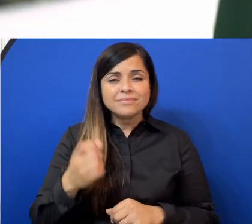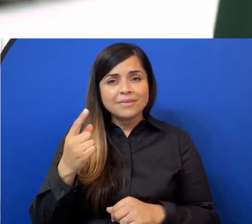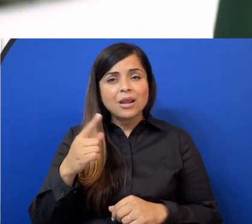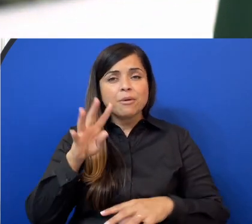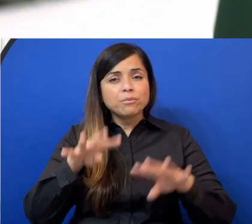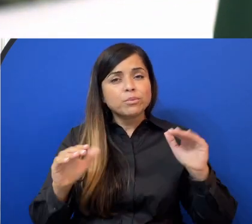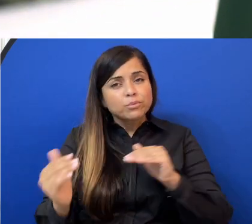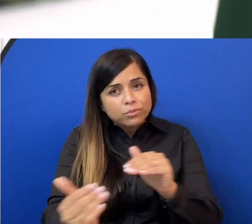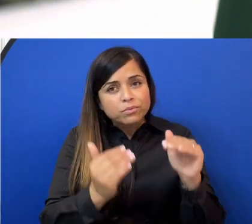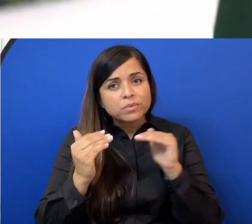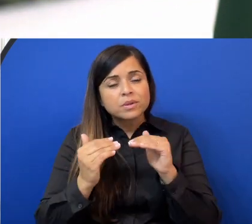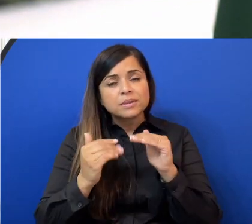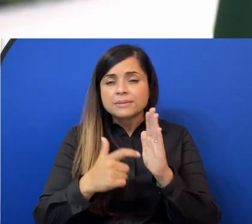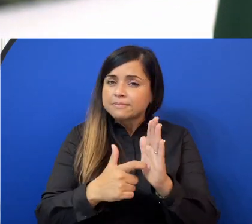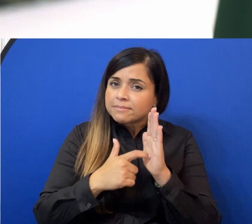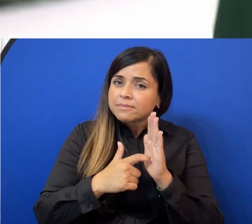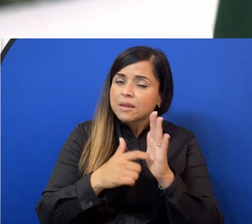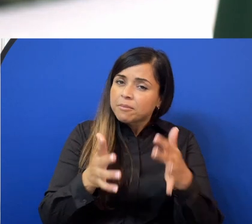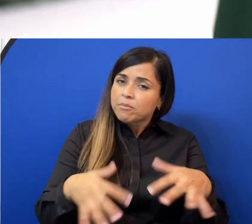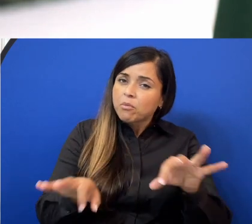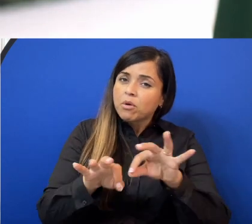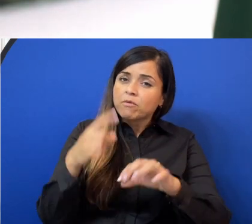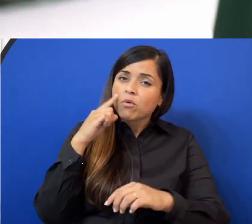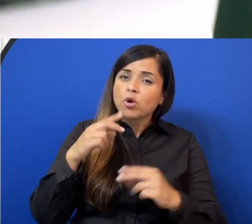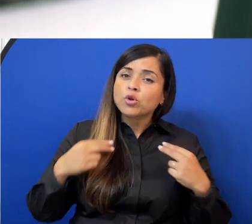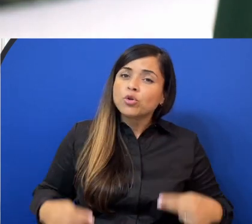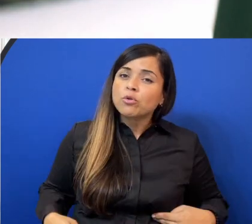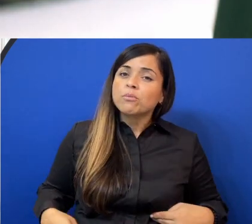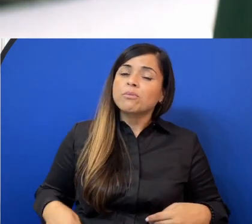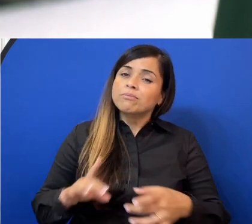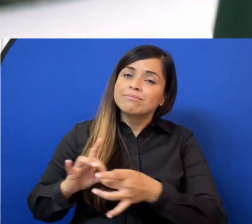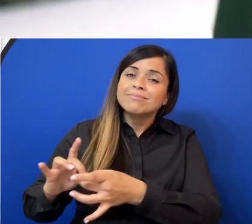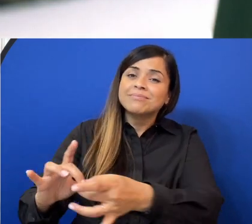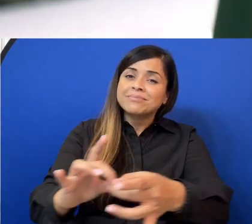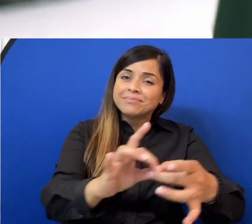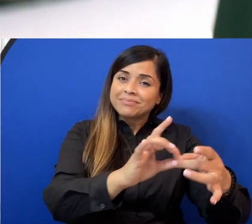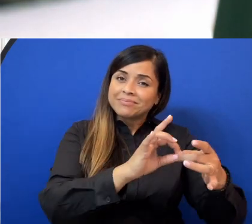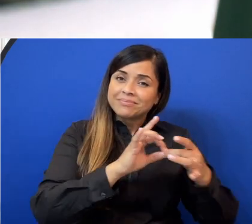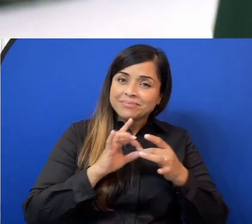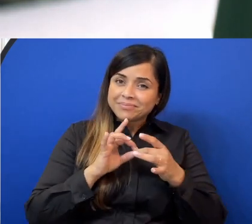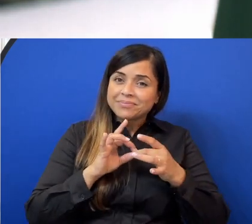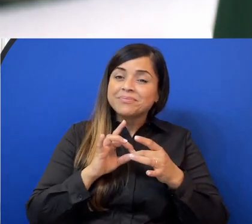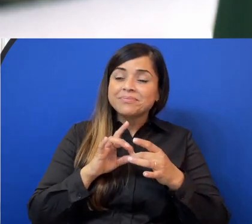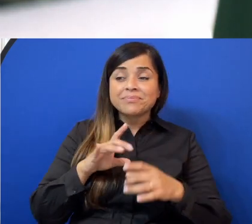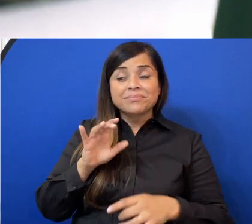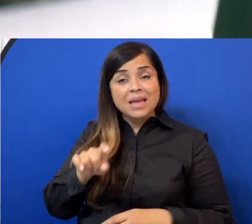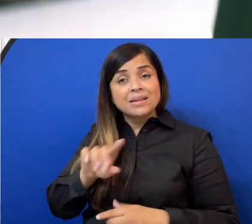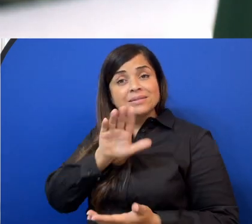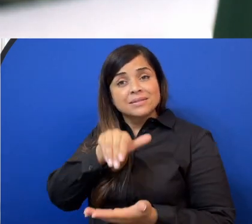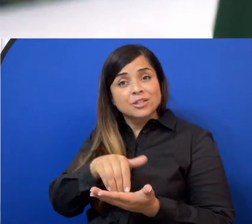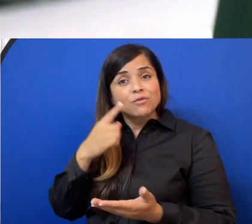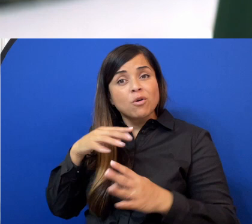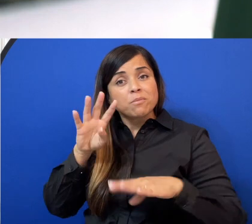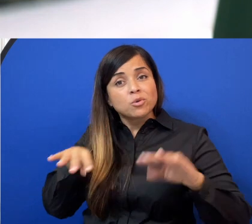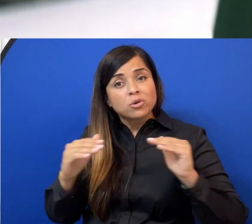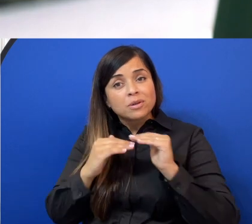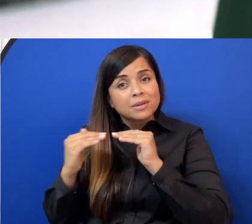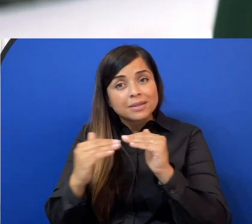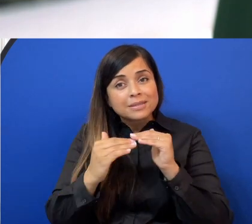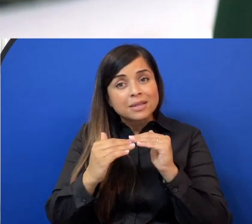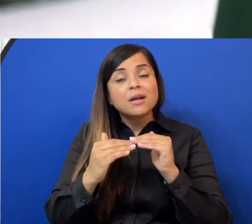human harmony led to the creation of the Global Center for Pluralism, a 50-50 partnership with the Government of